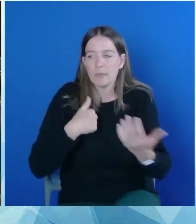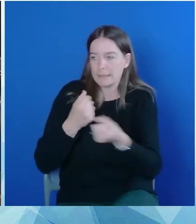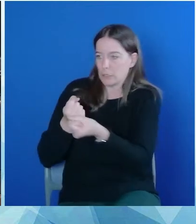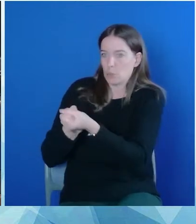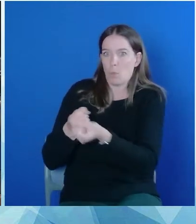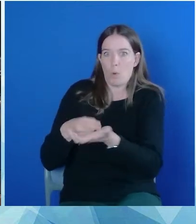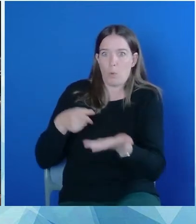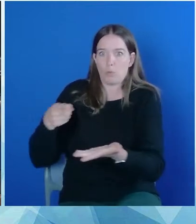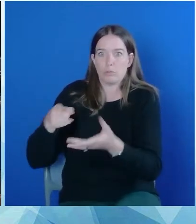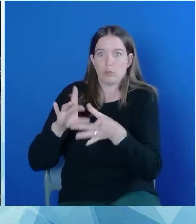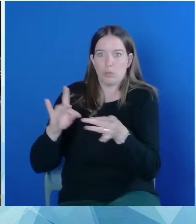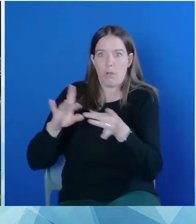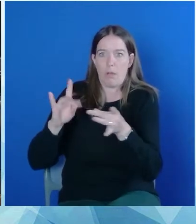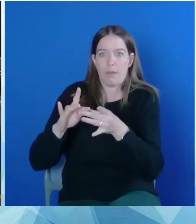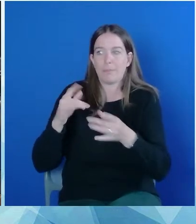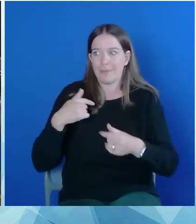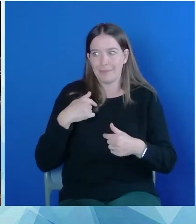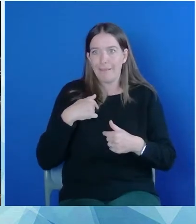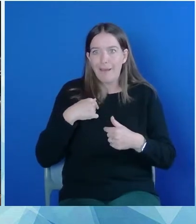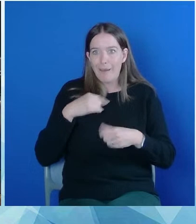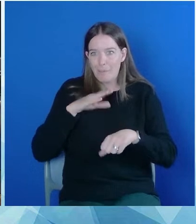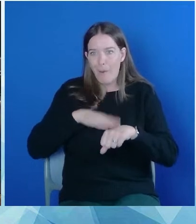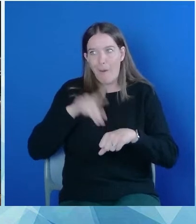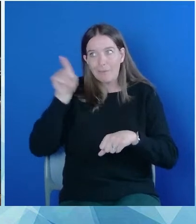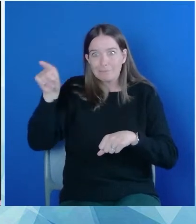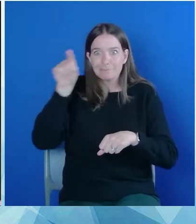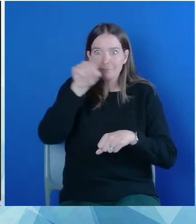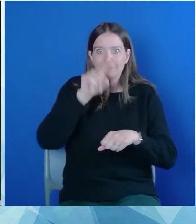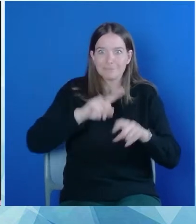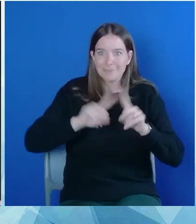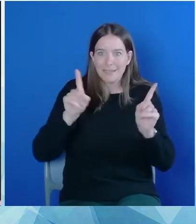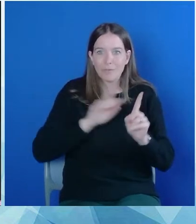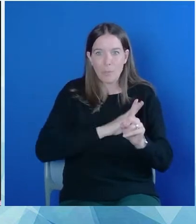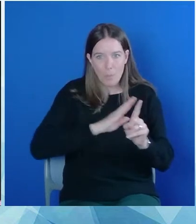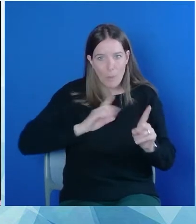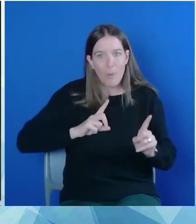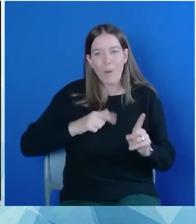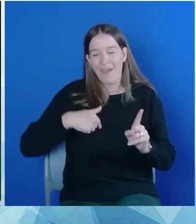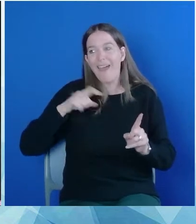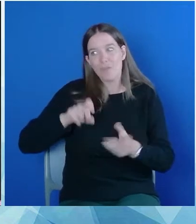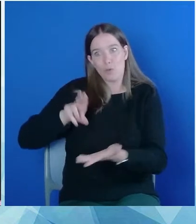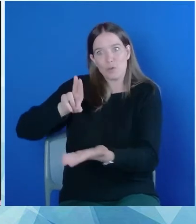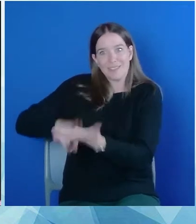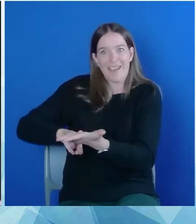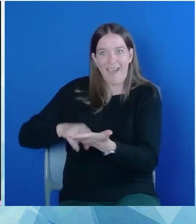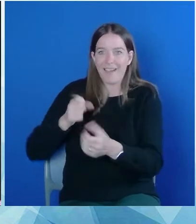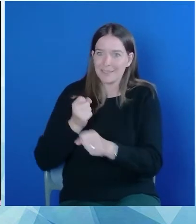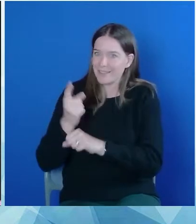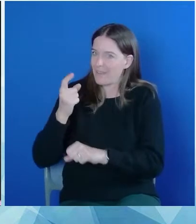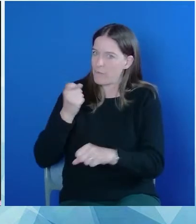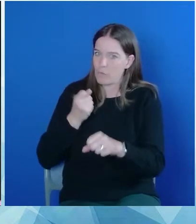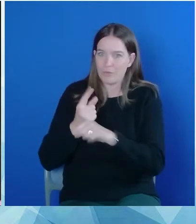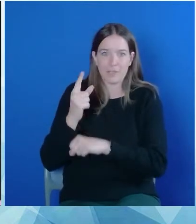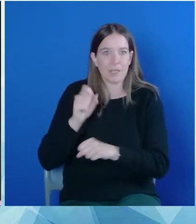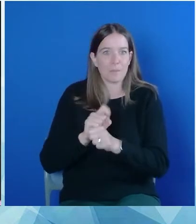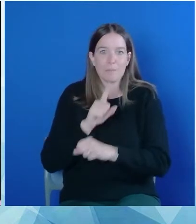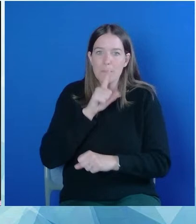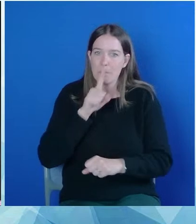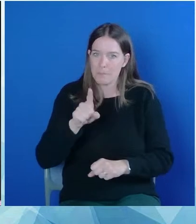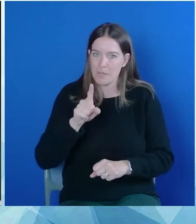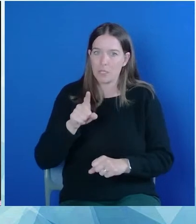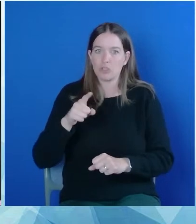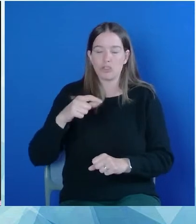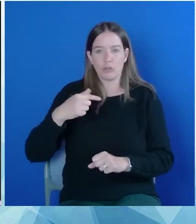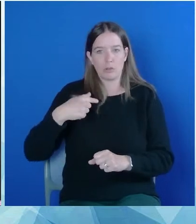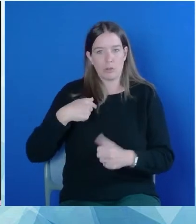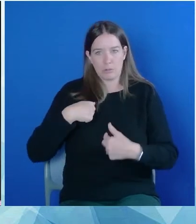what you just said, because I serve on other school boards, and I have to sign that contract on an annual basis to make sure that